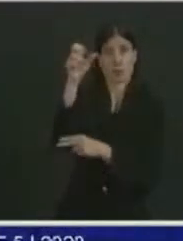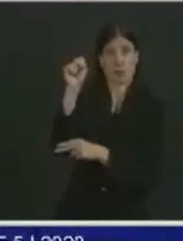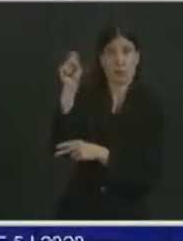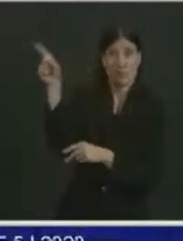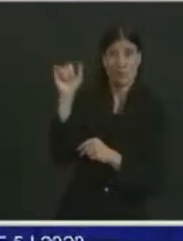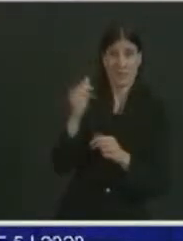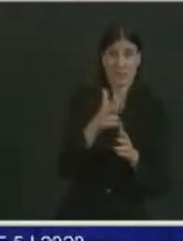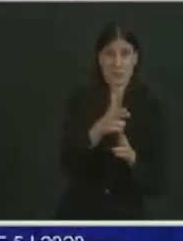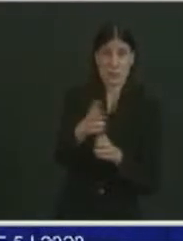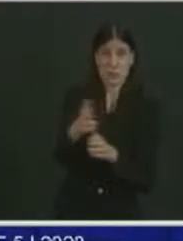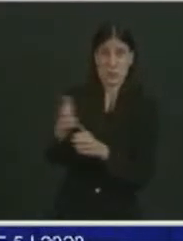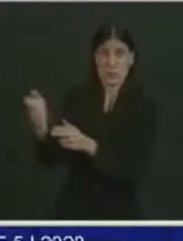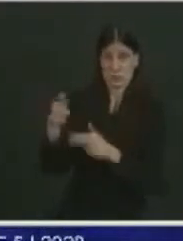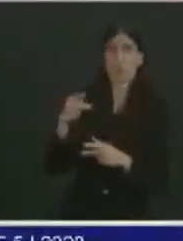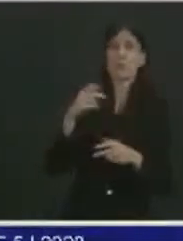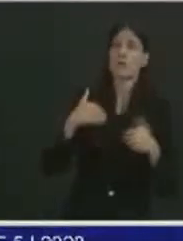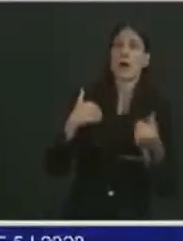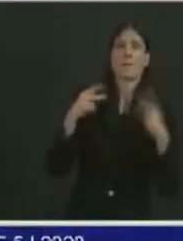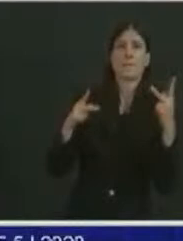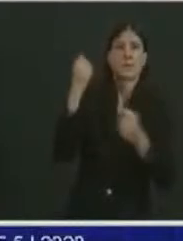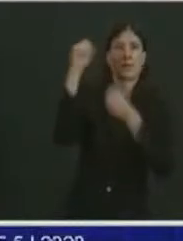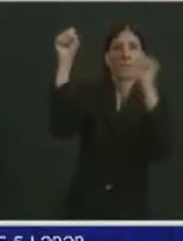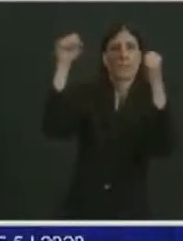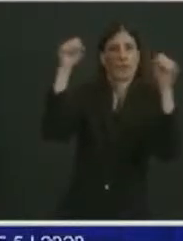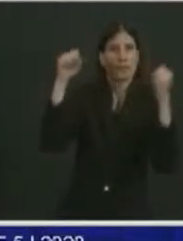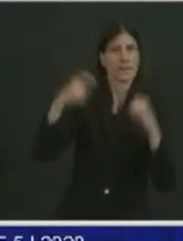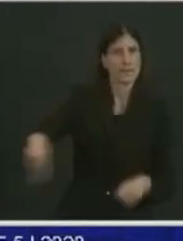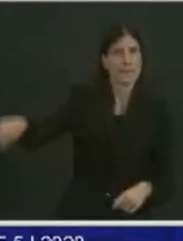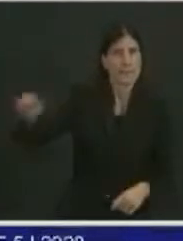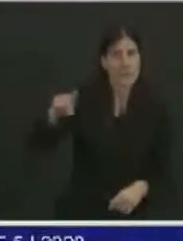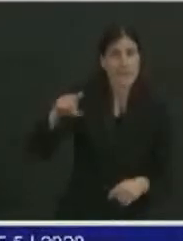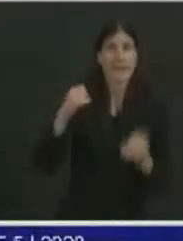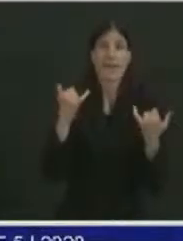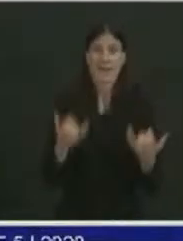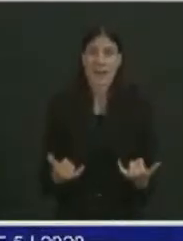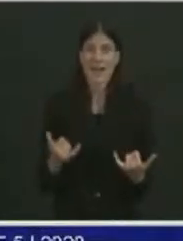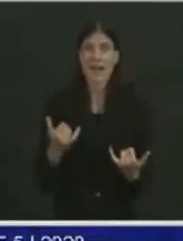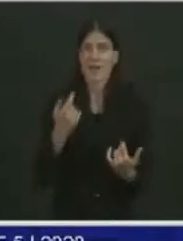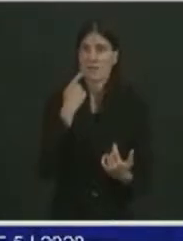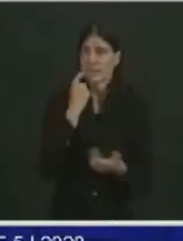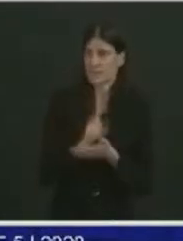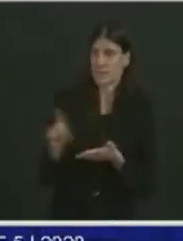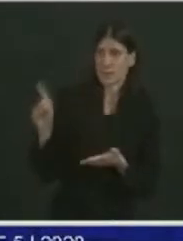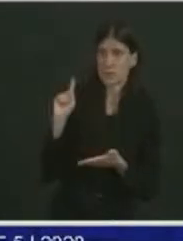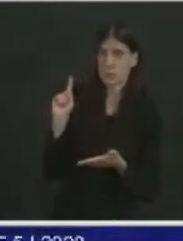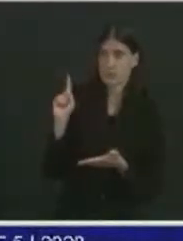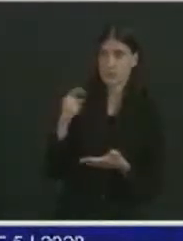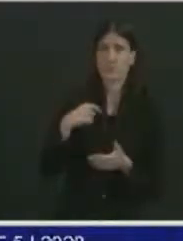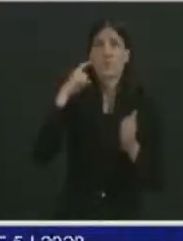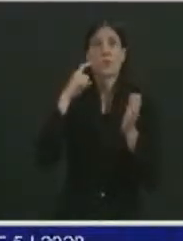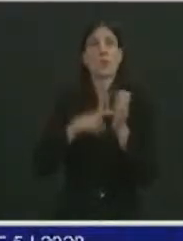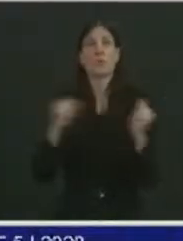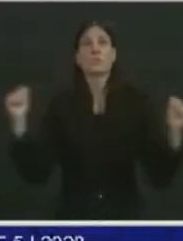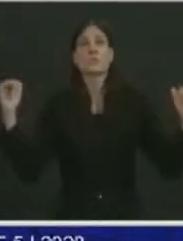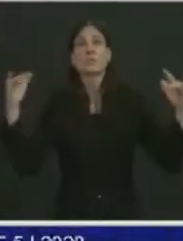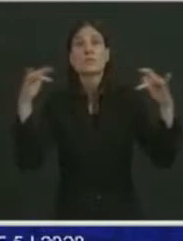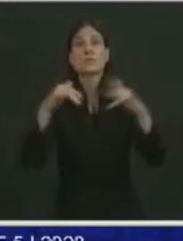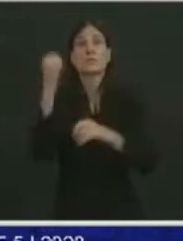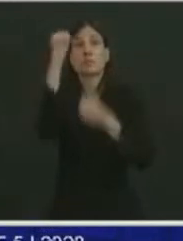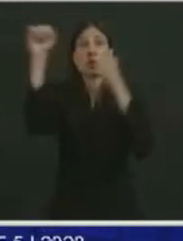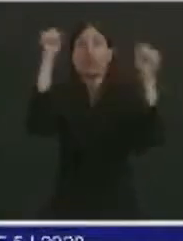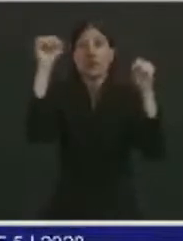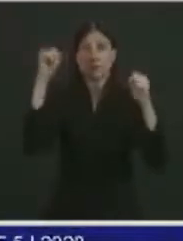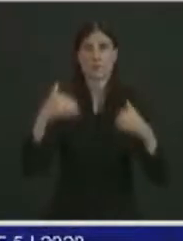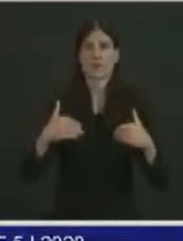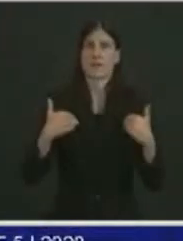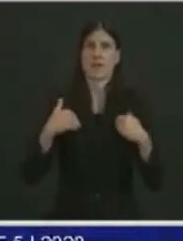violence before we do something? Even in our own state, I can't get the legislature to ban guns in schools year